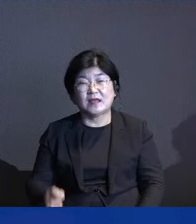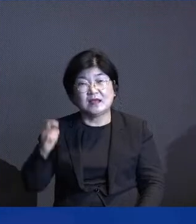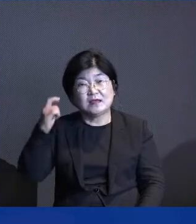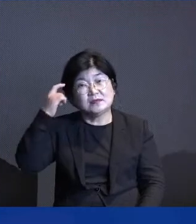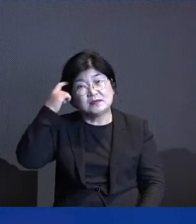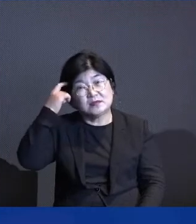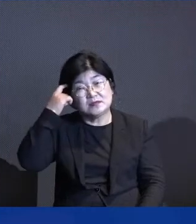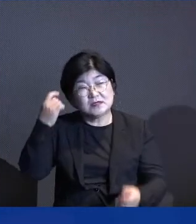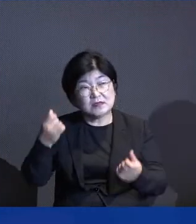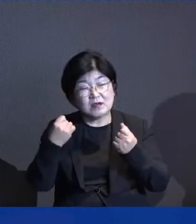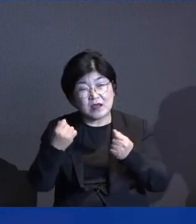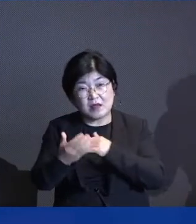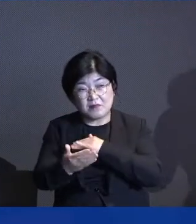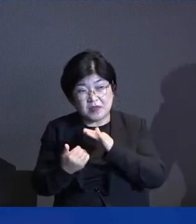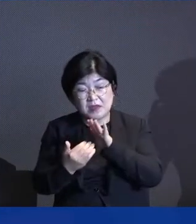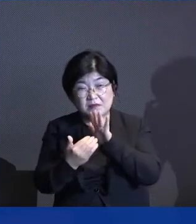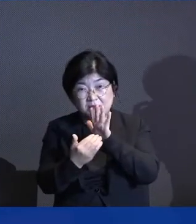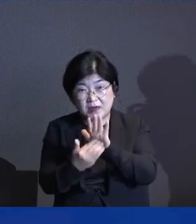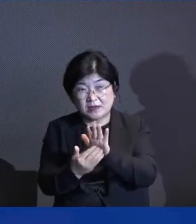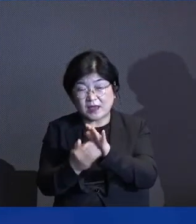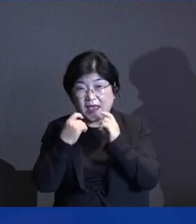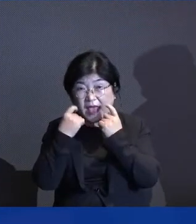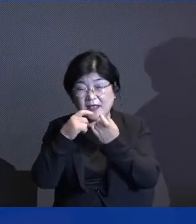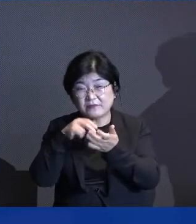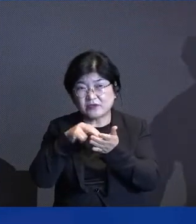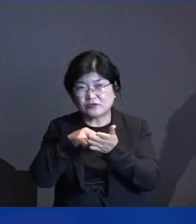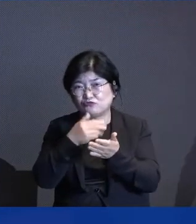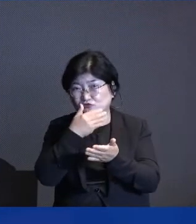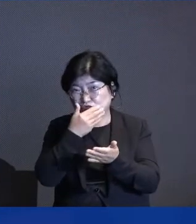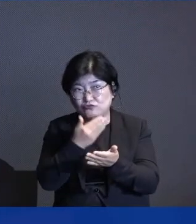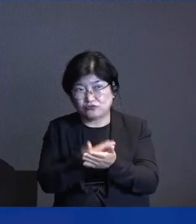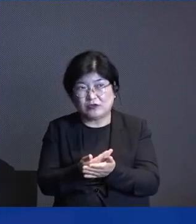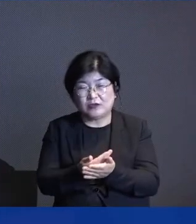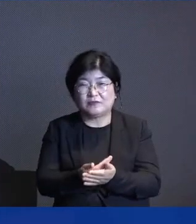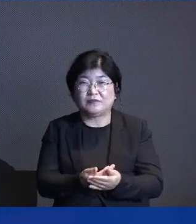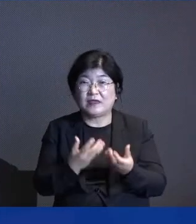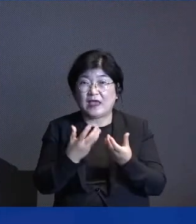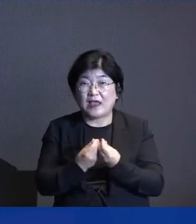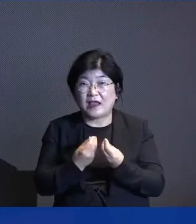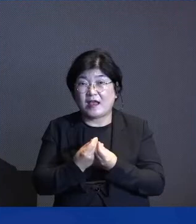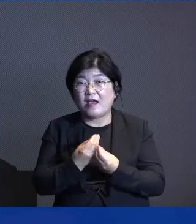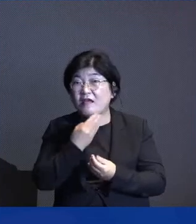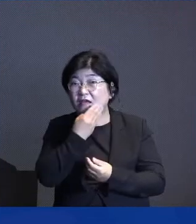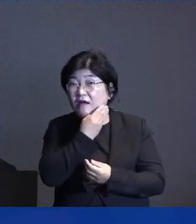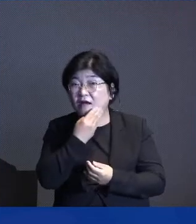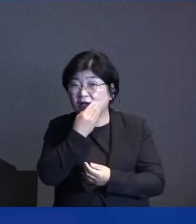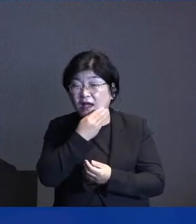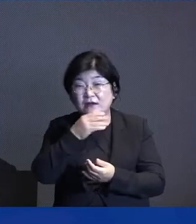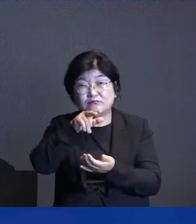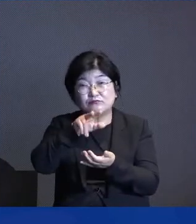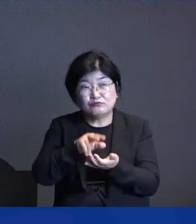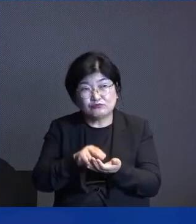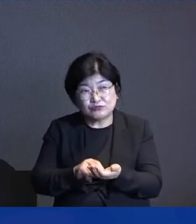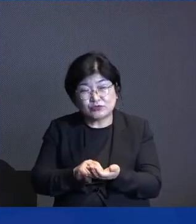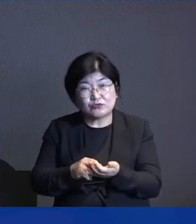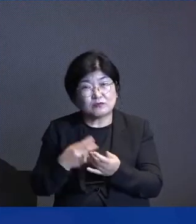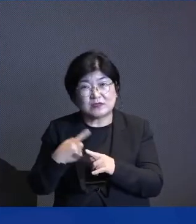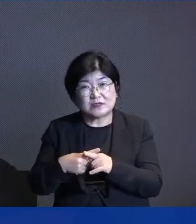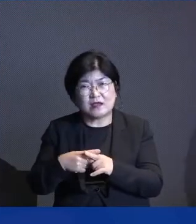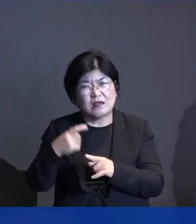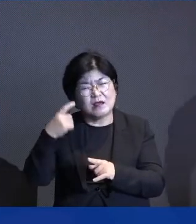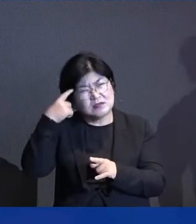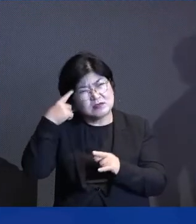So as I said, like nutrition is a very important issue, and checking